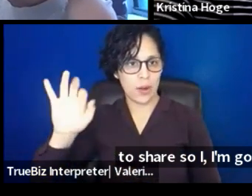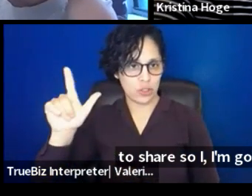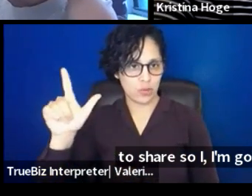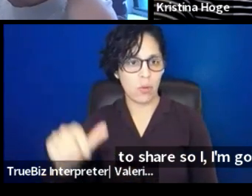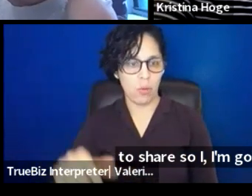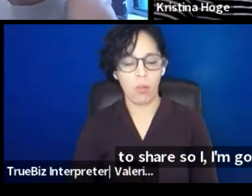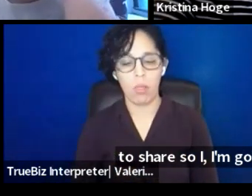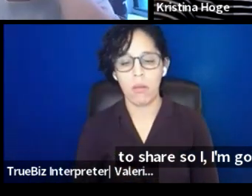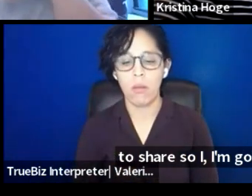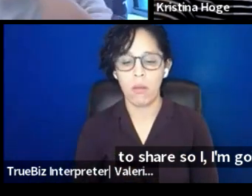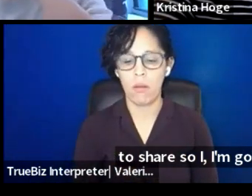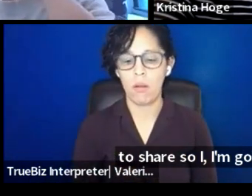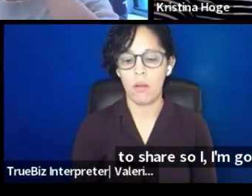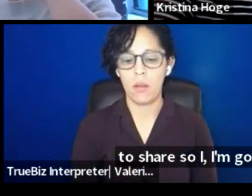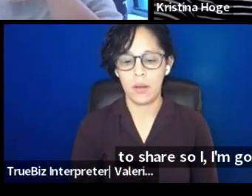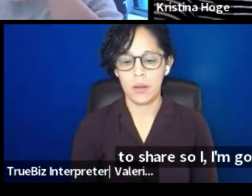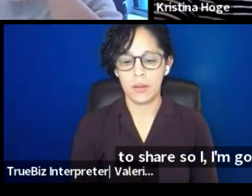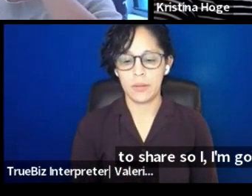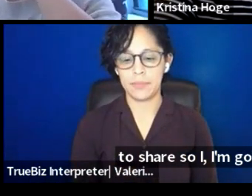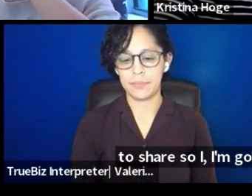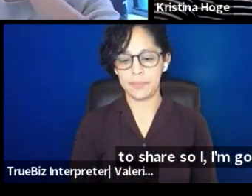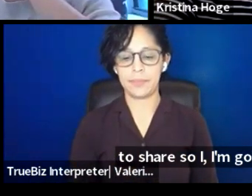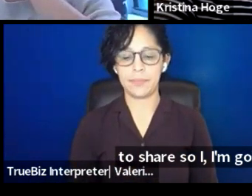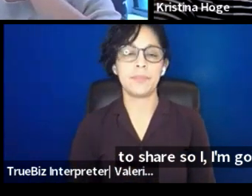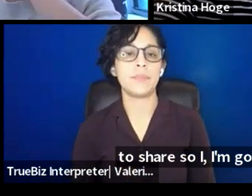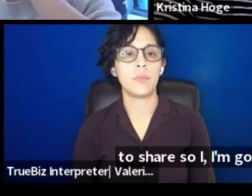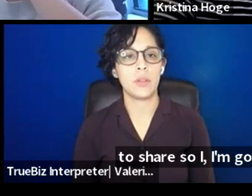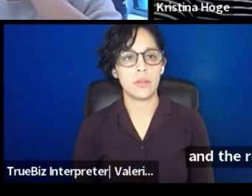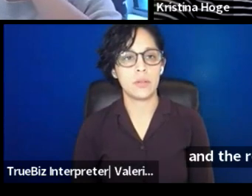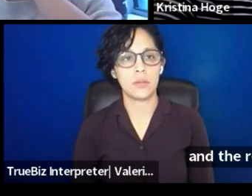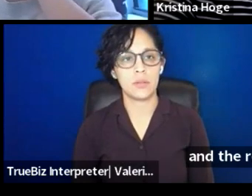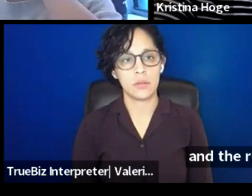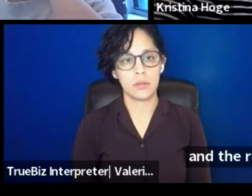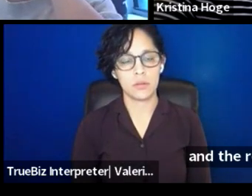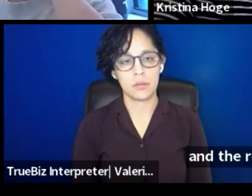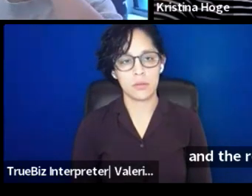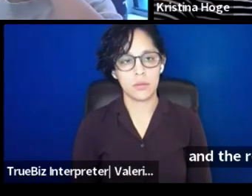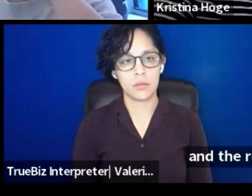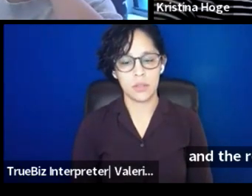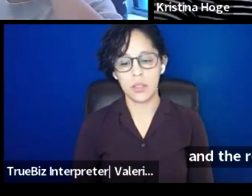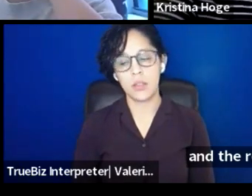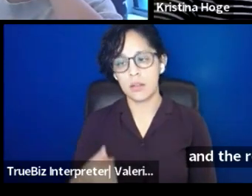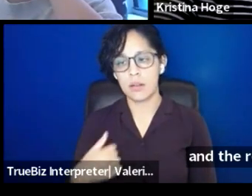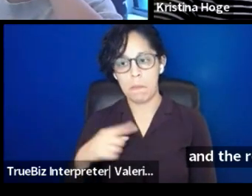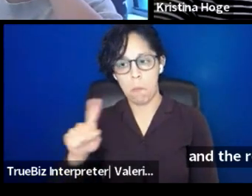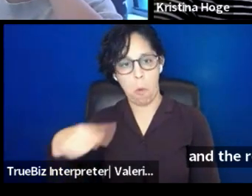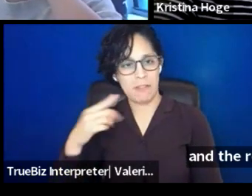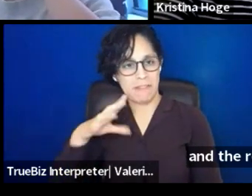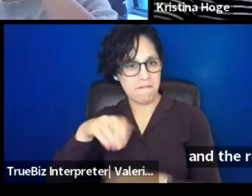Rachel and the rest of the PAAL team. I am half of a lot of things.